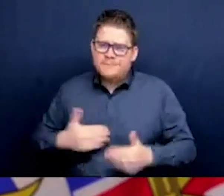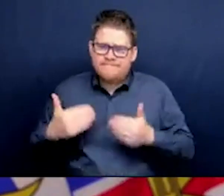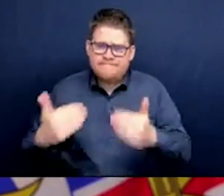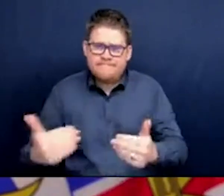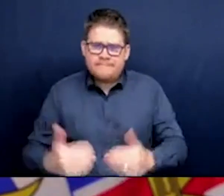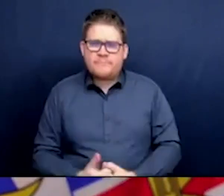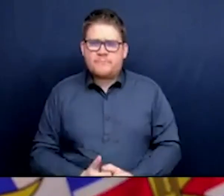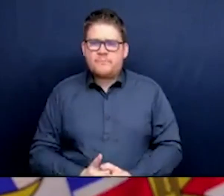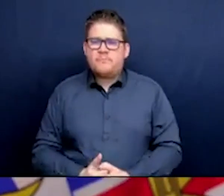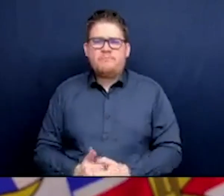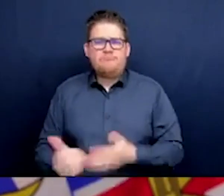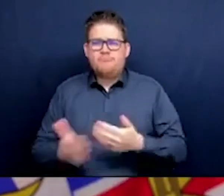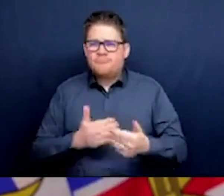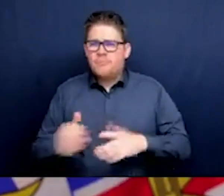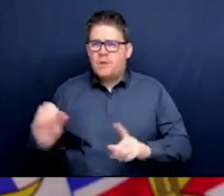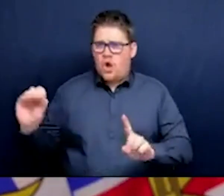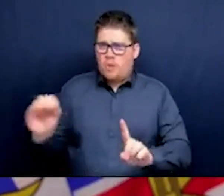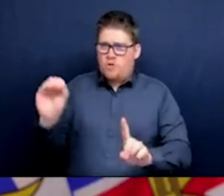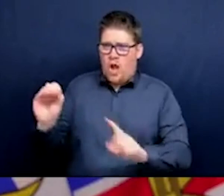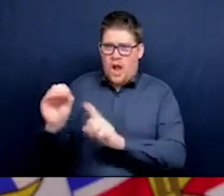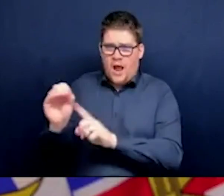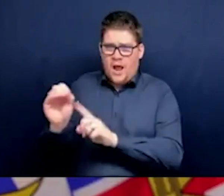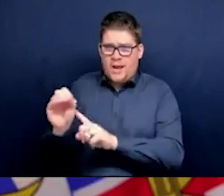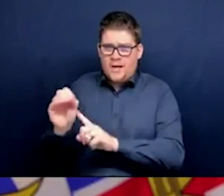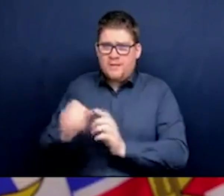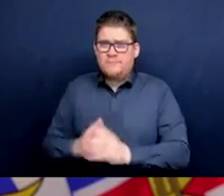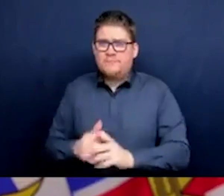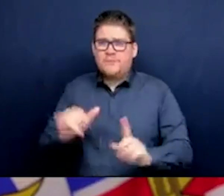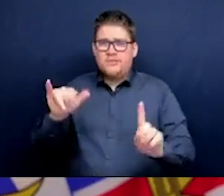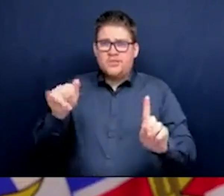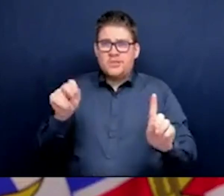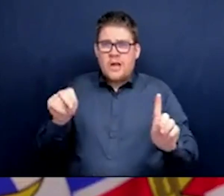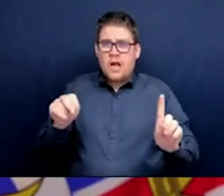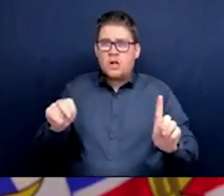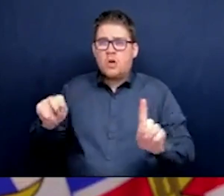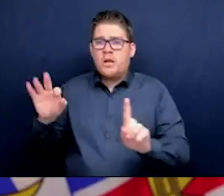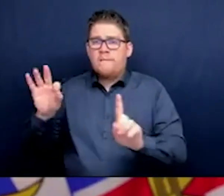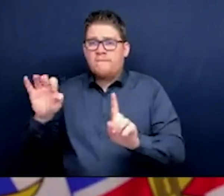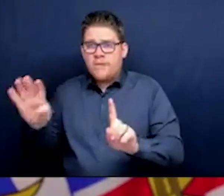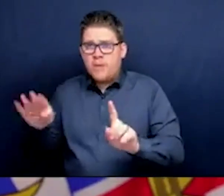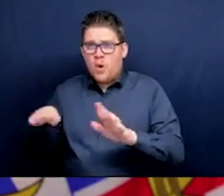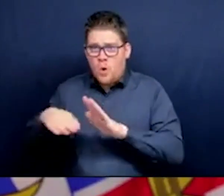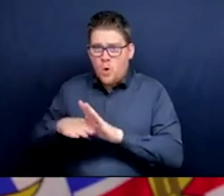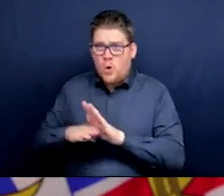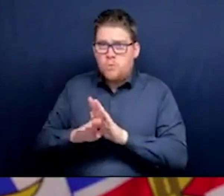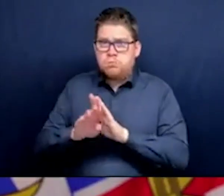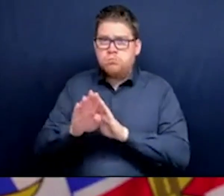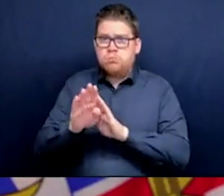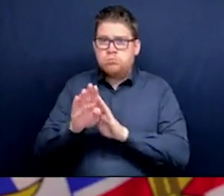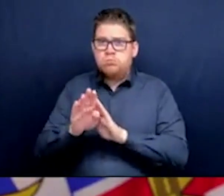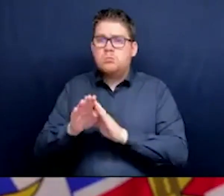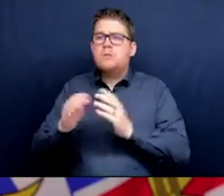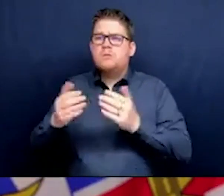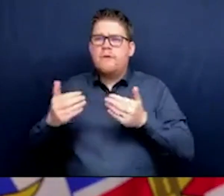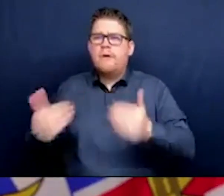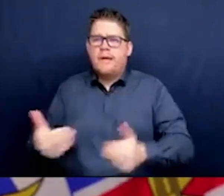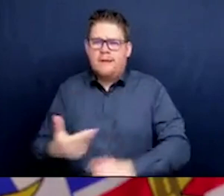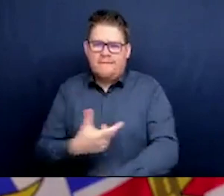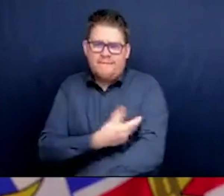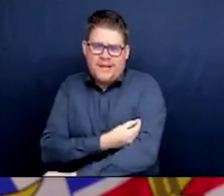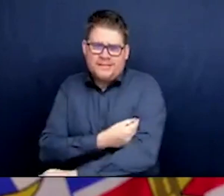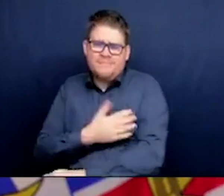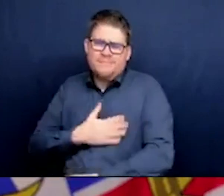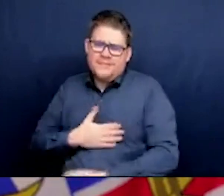in January, February, you're now at a point where you need to get that extra boost as well. We continue to see circulation